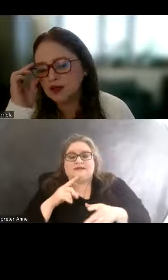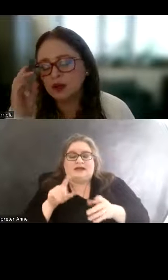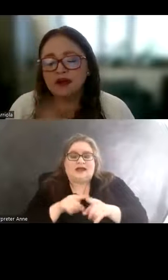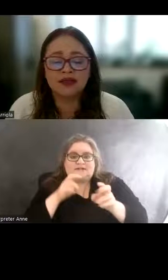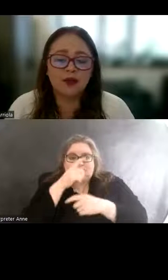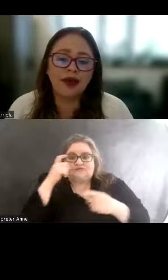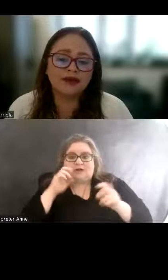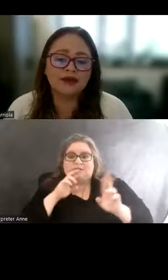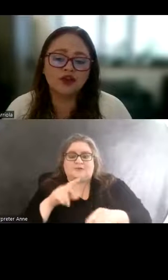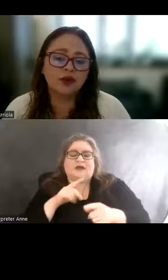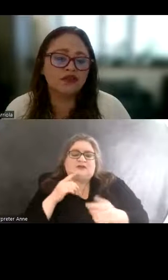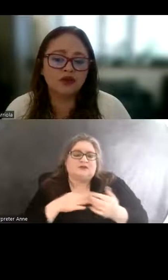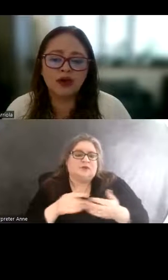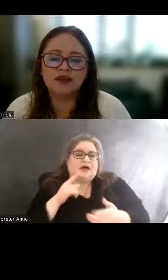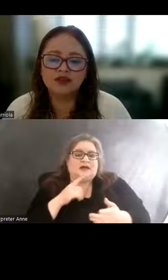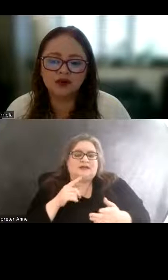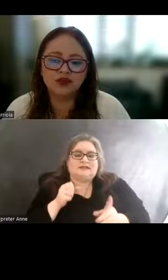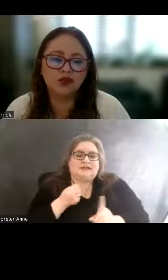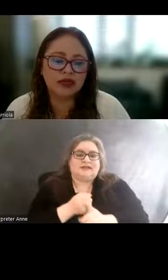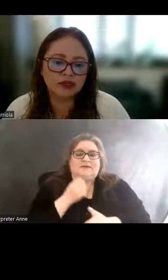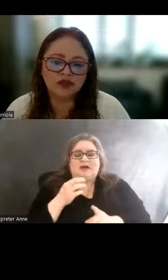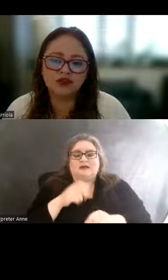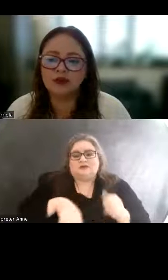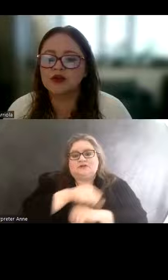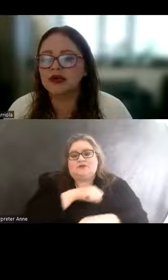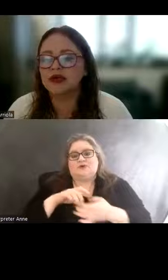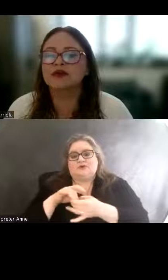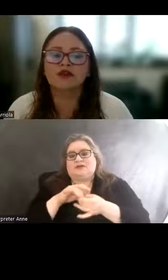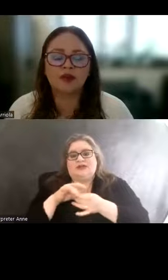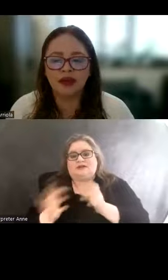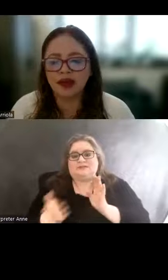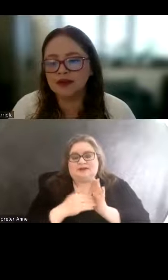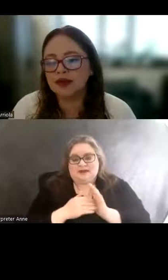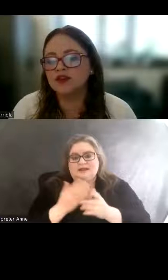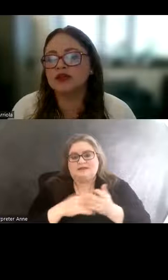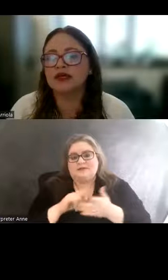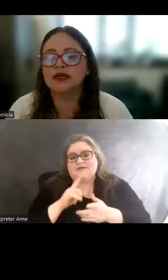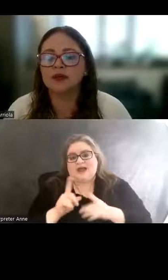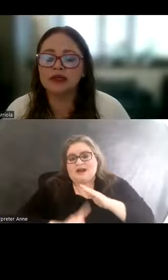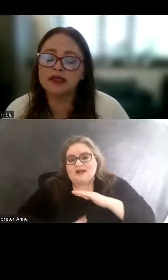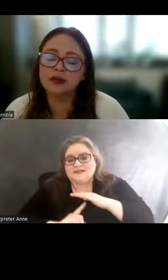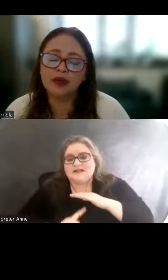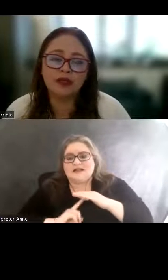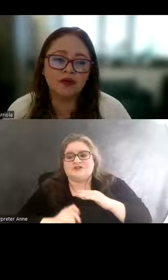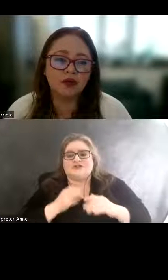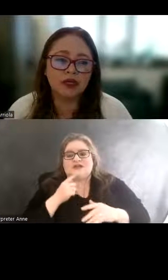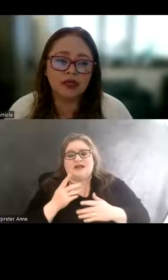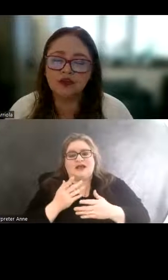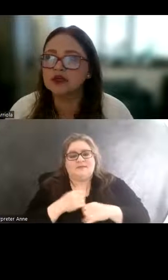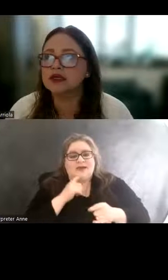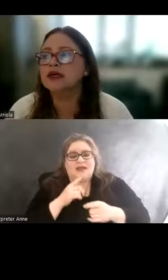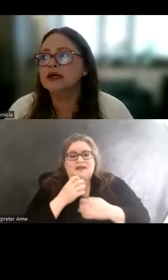and as well as an impact in interpersonal and social relationships. Again, some of that isolation, inability to make